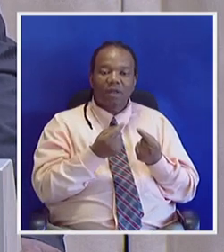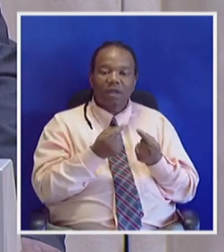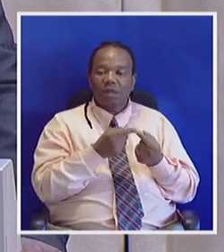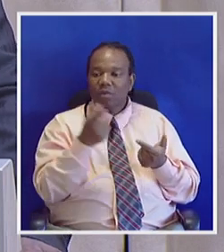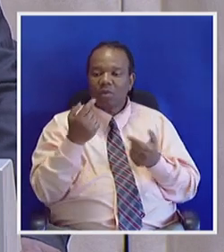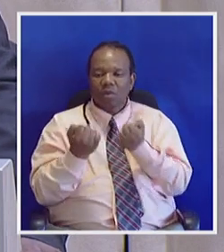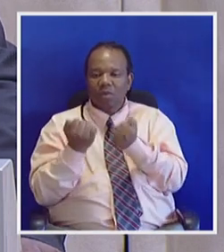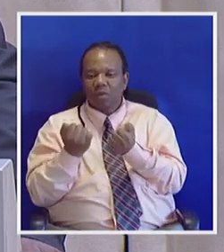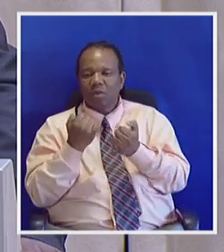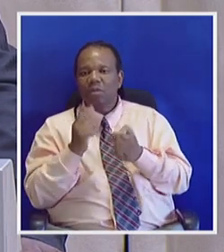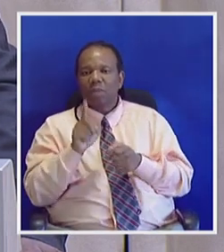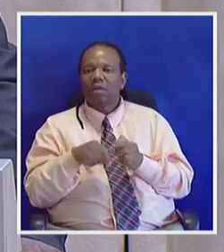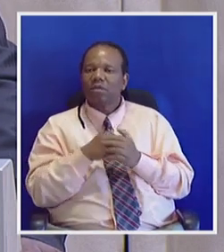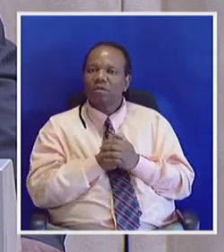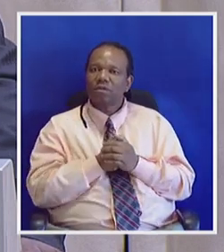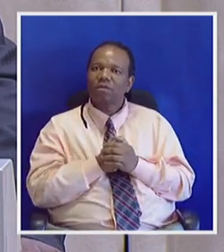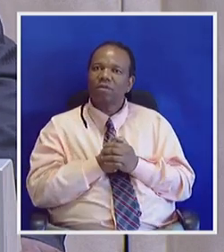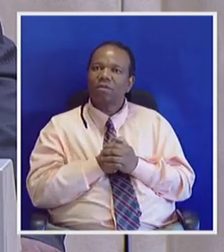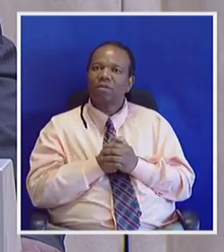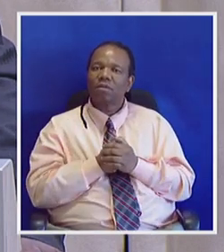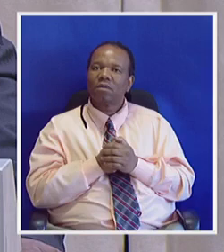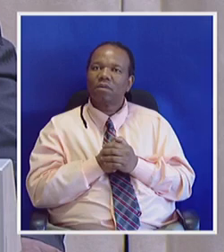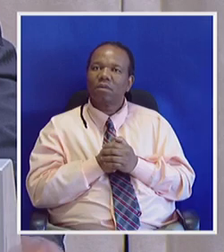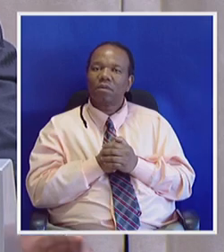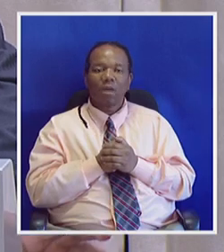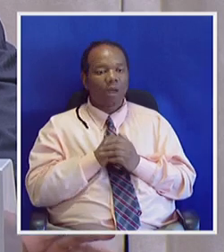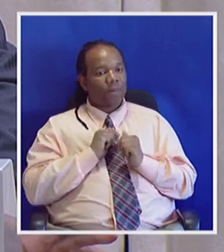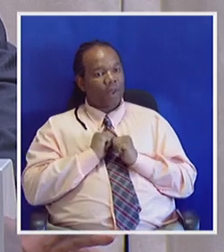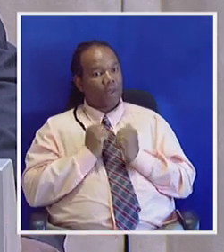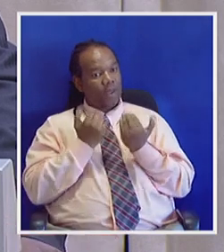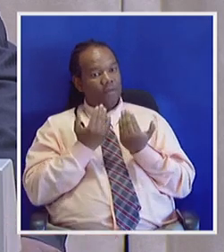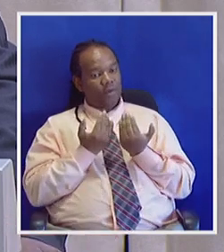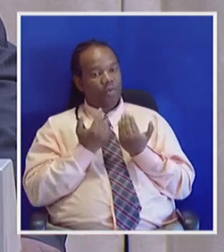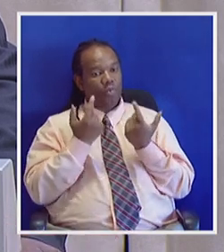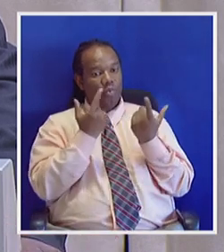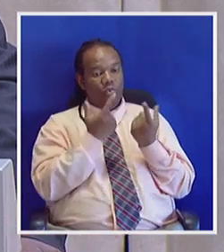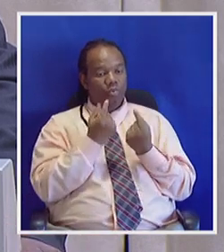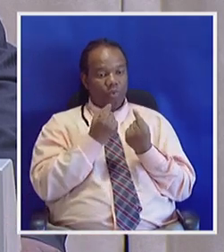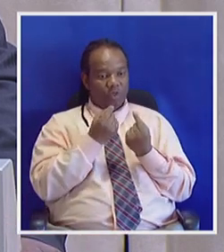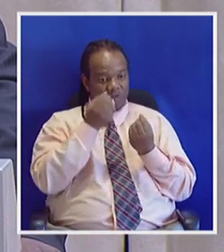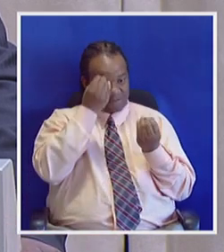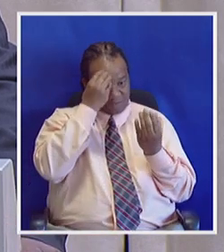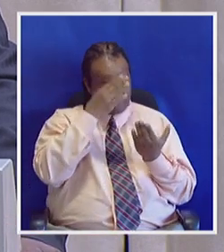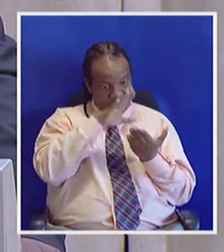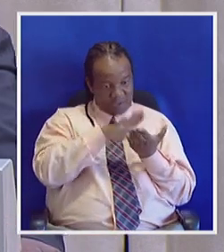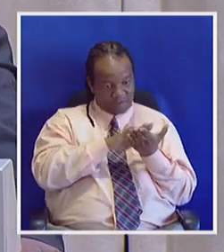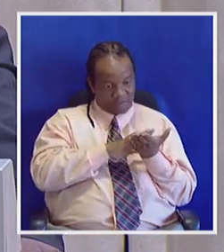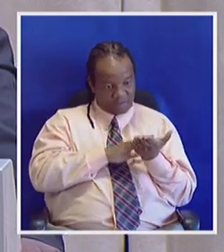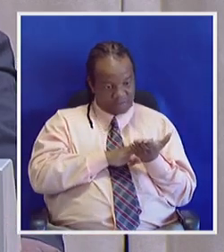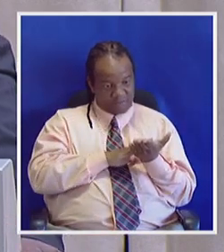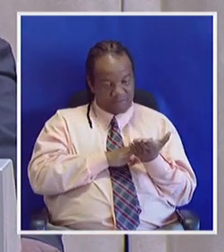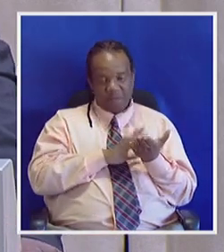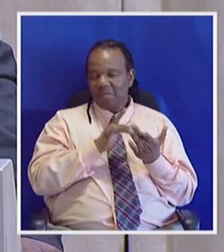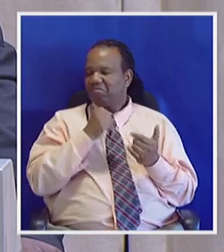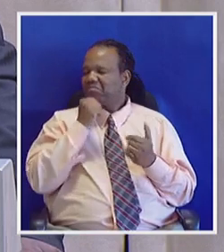Now, we expect that they will act on whatever information they have, be it